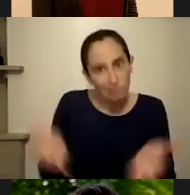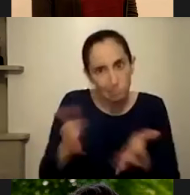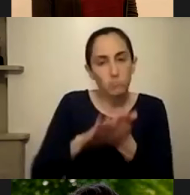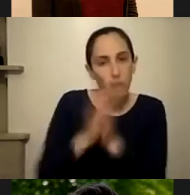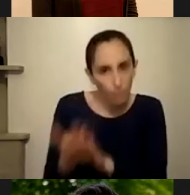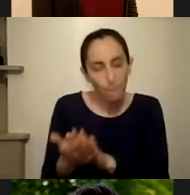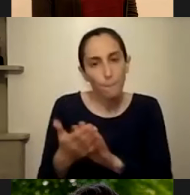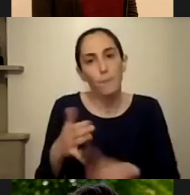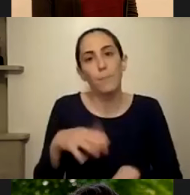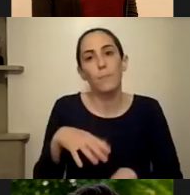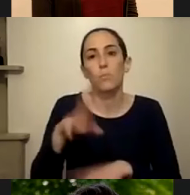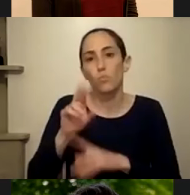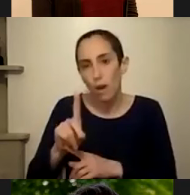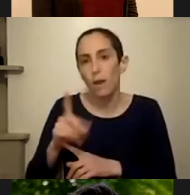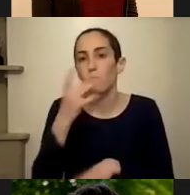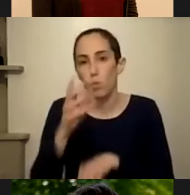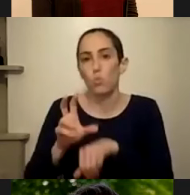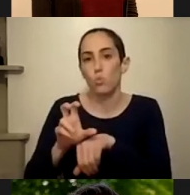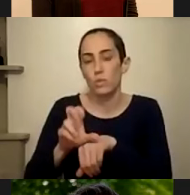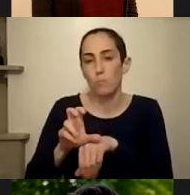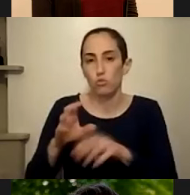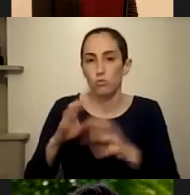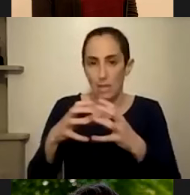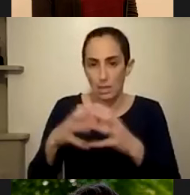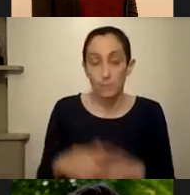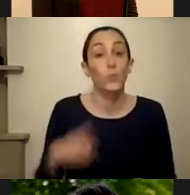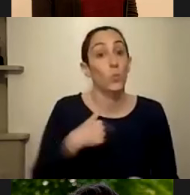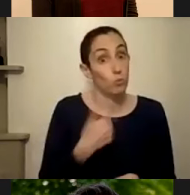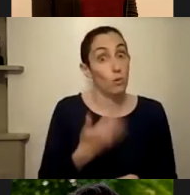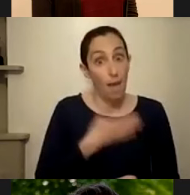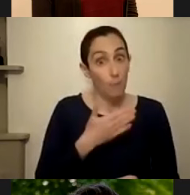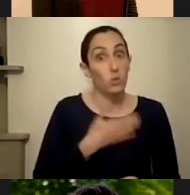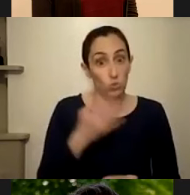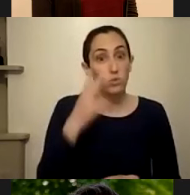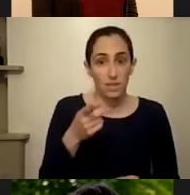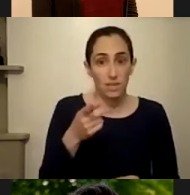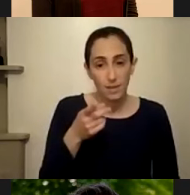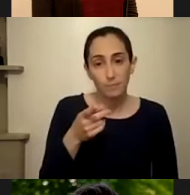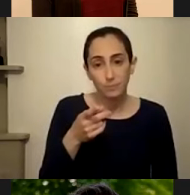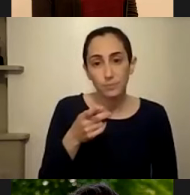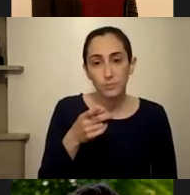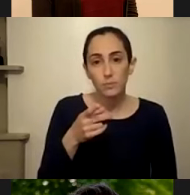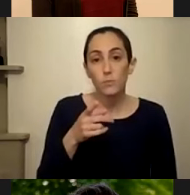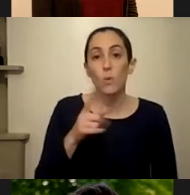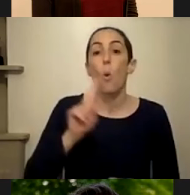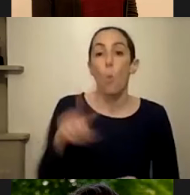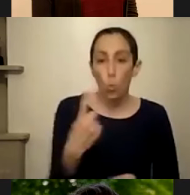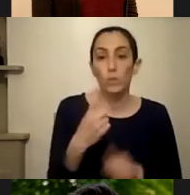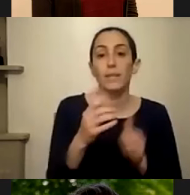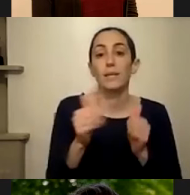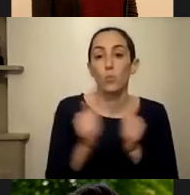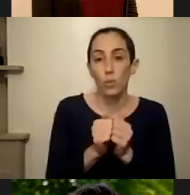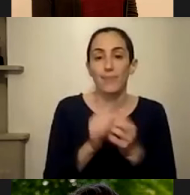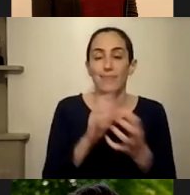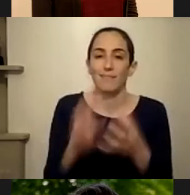And we are very happy to see only with the cocktail of